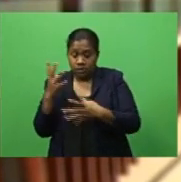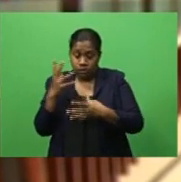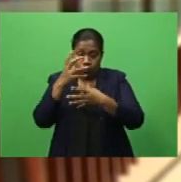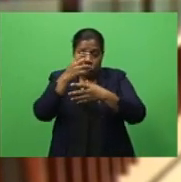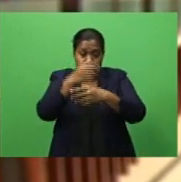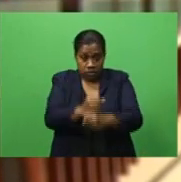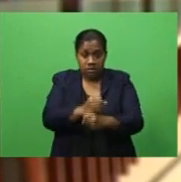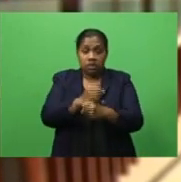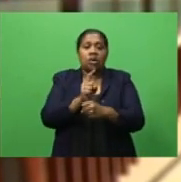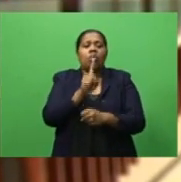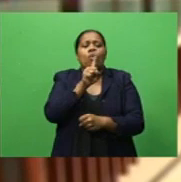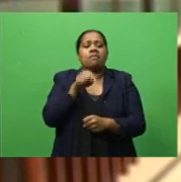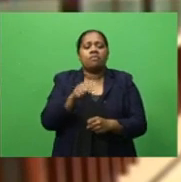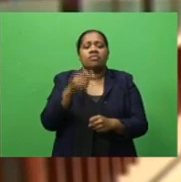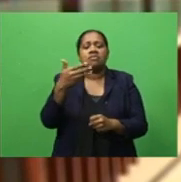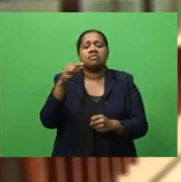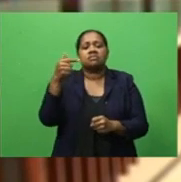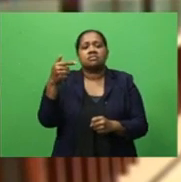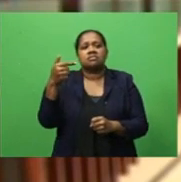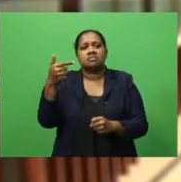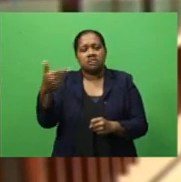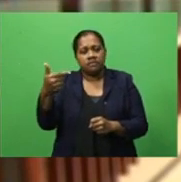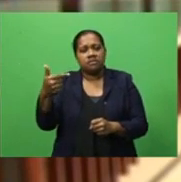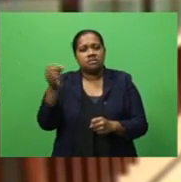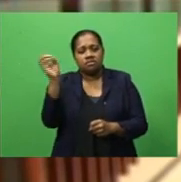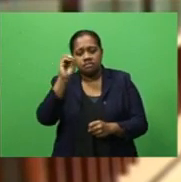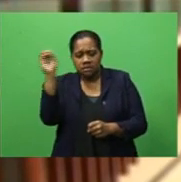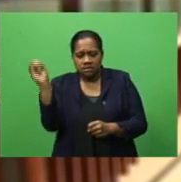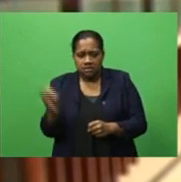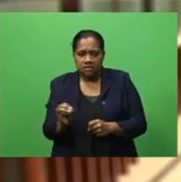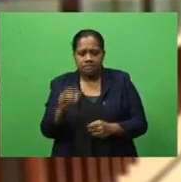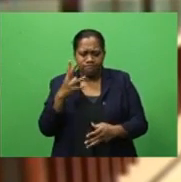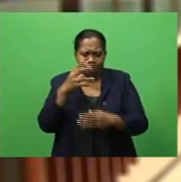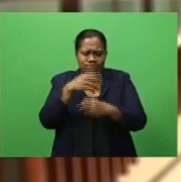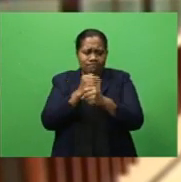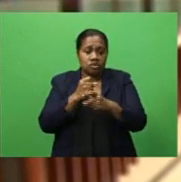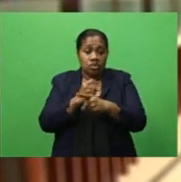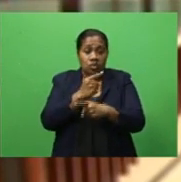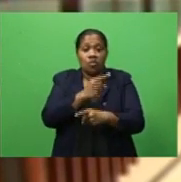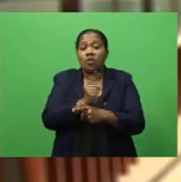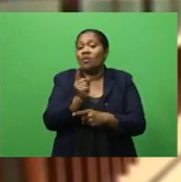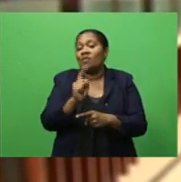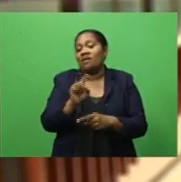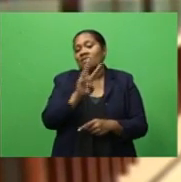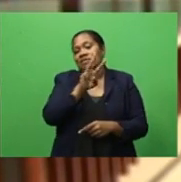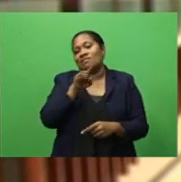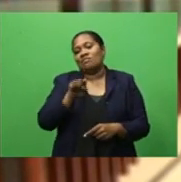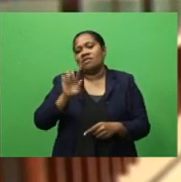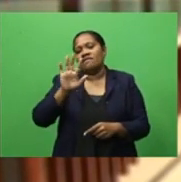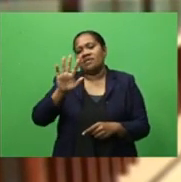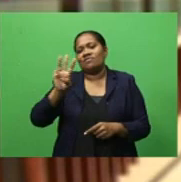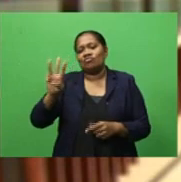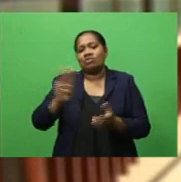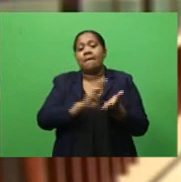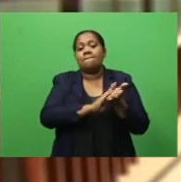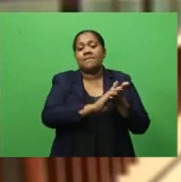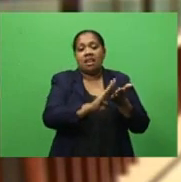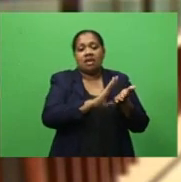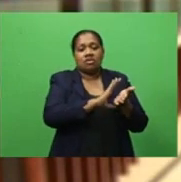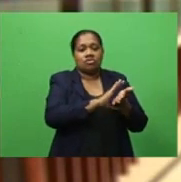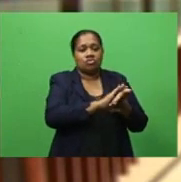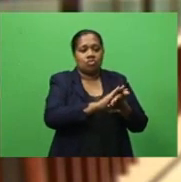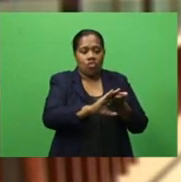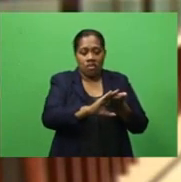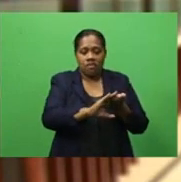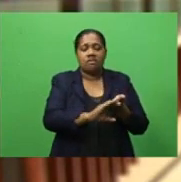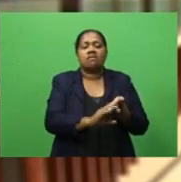by 1.97% and concluded the week with a value of $3.53 billion.